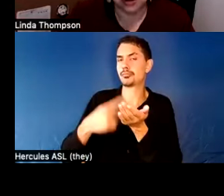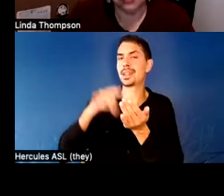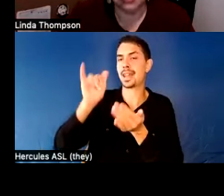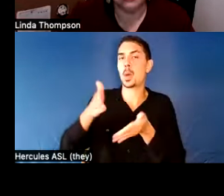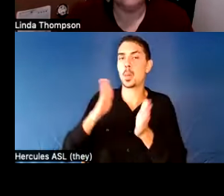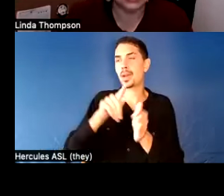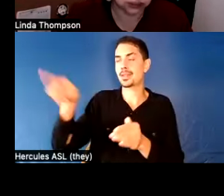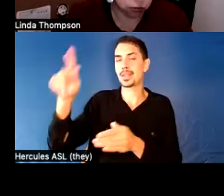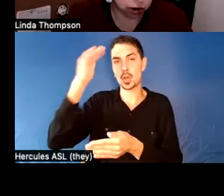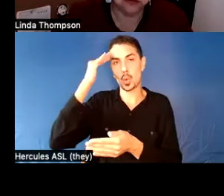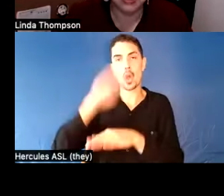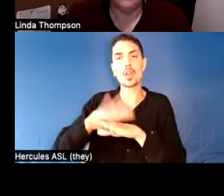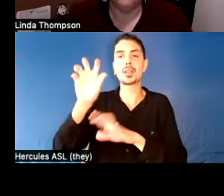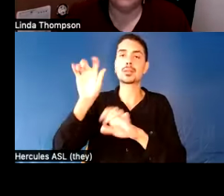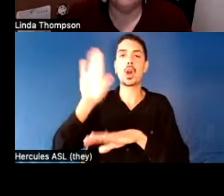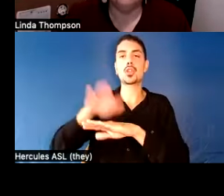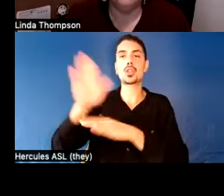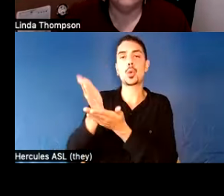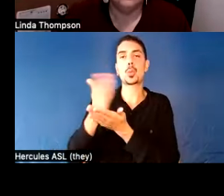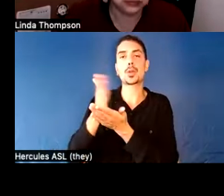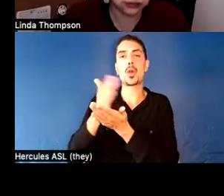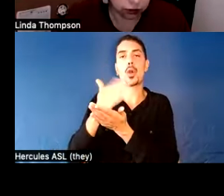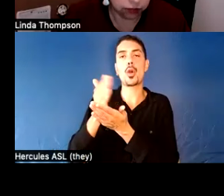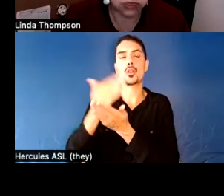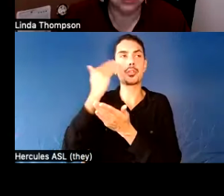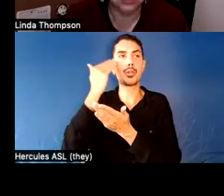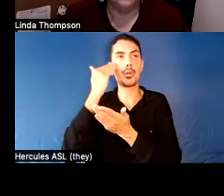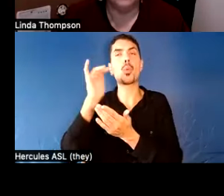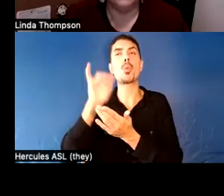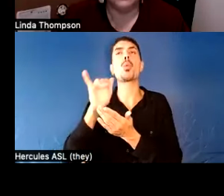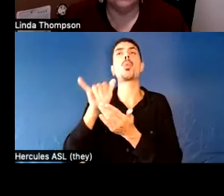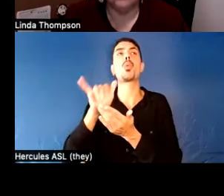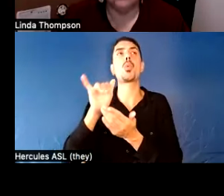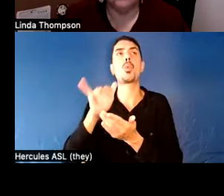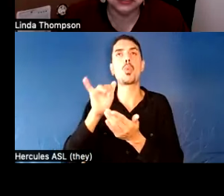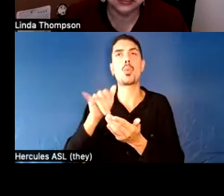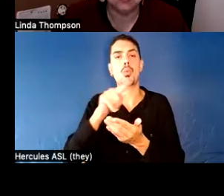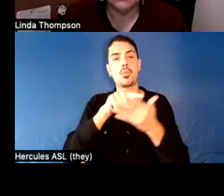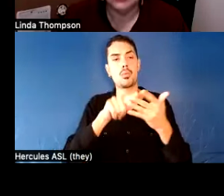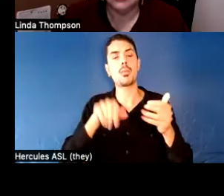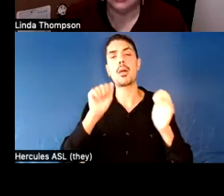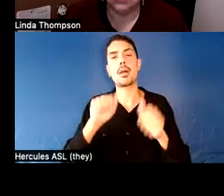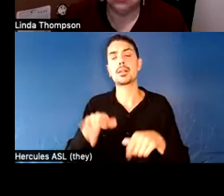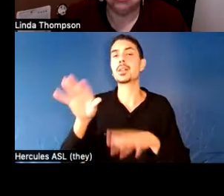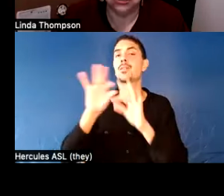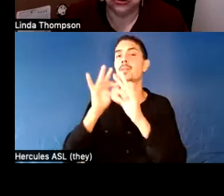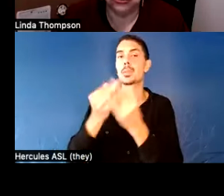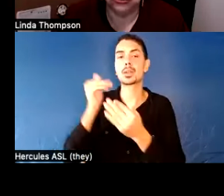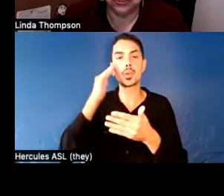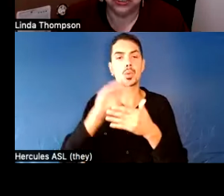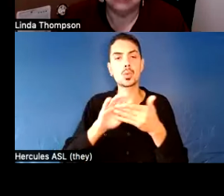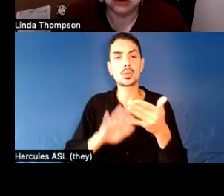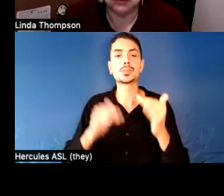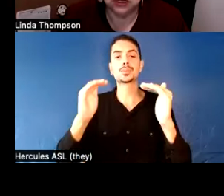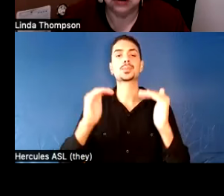that family that's supportive might be aware of. Also, there can be an irritability or restlessness, almost like an anger too.